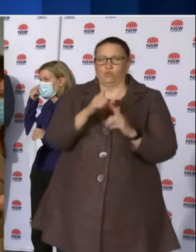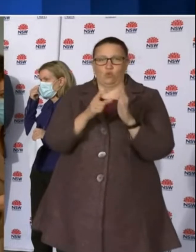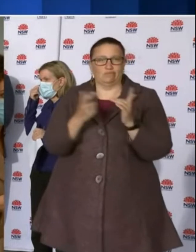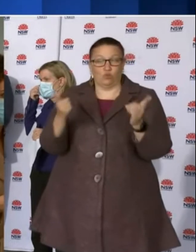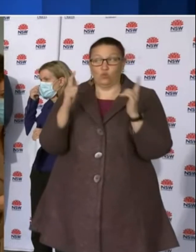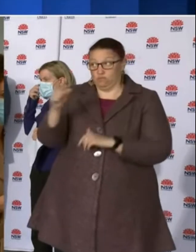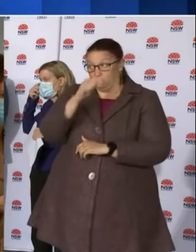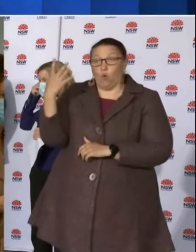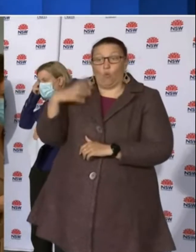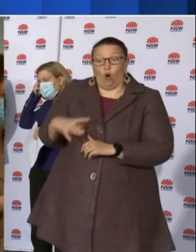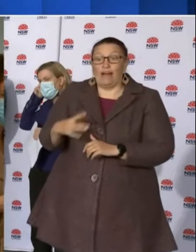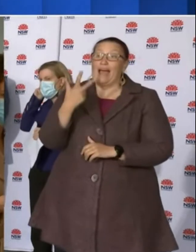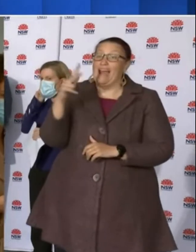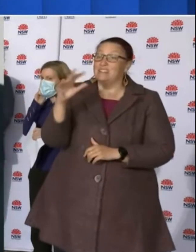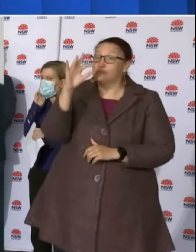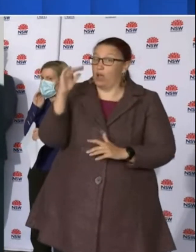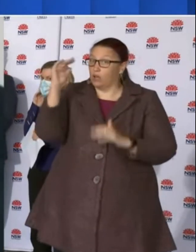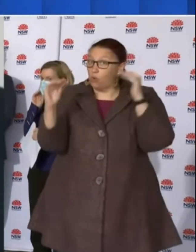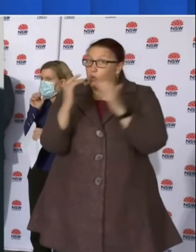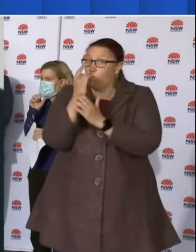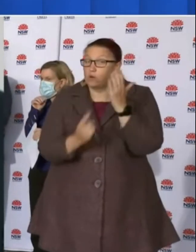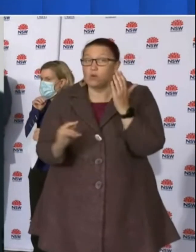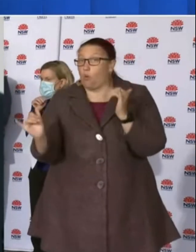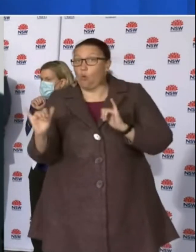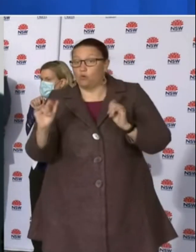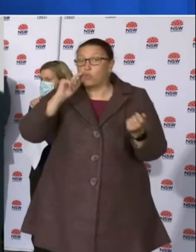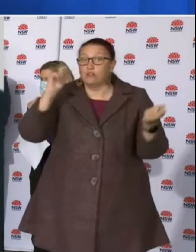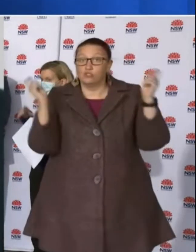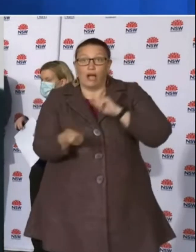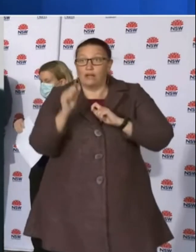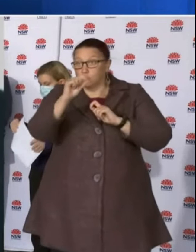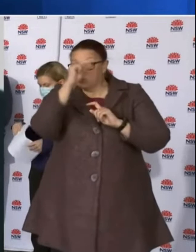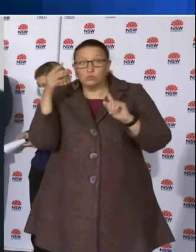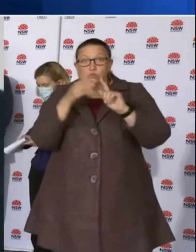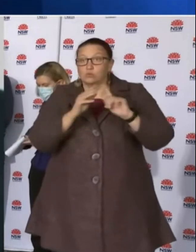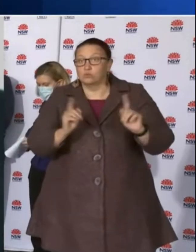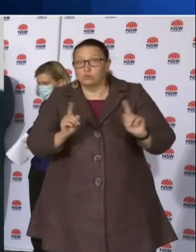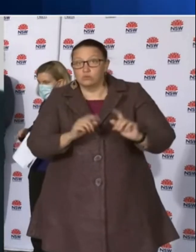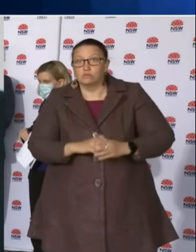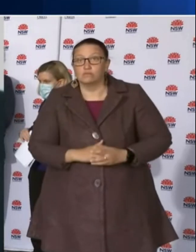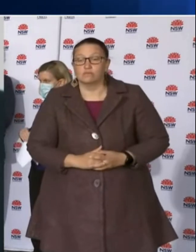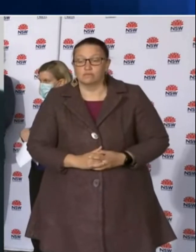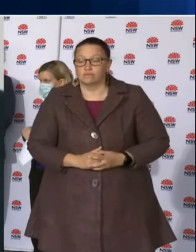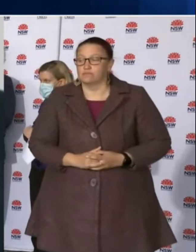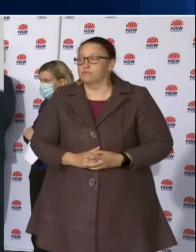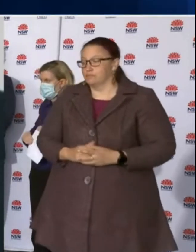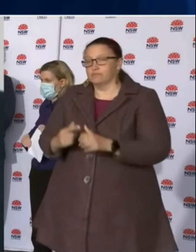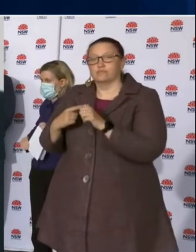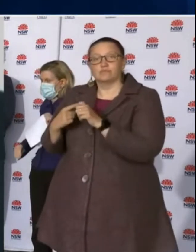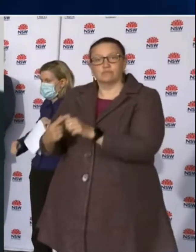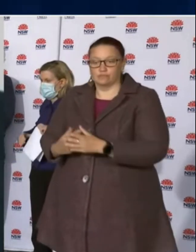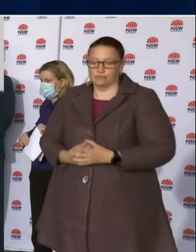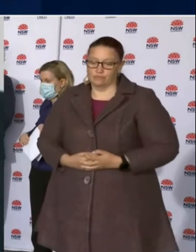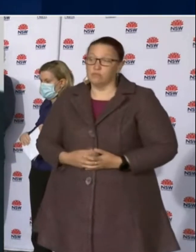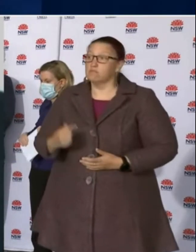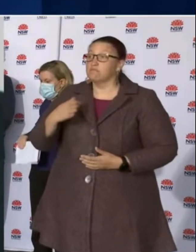to Look, we'll always take the advice of the health experts. We'll always take the advice of what experts around